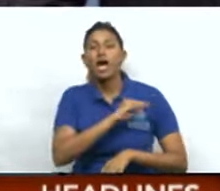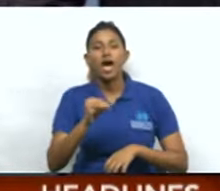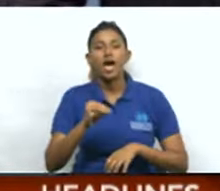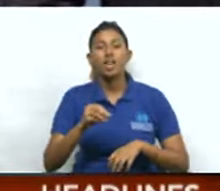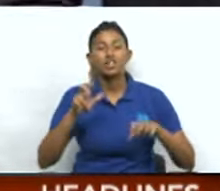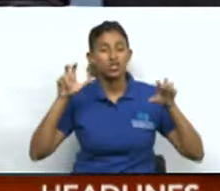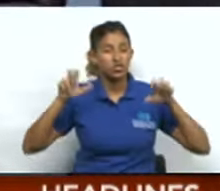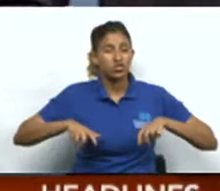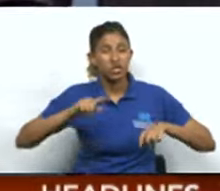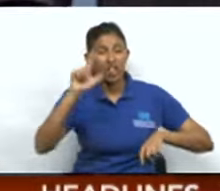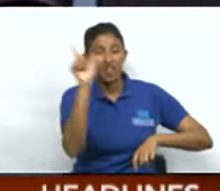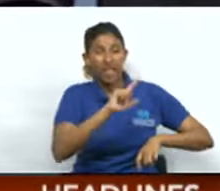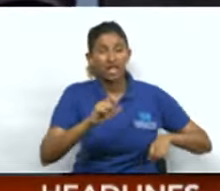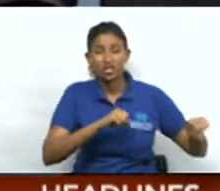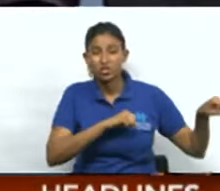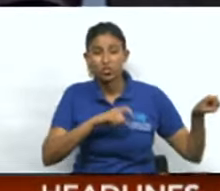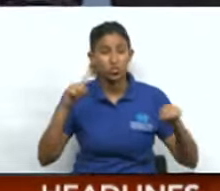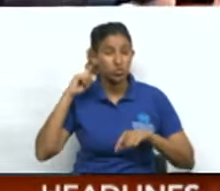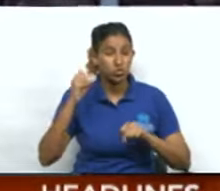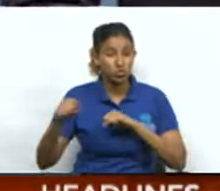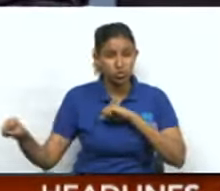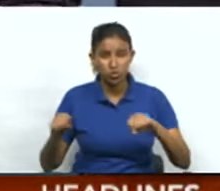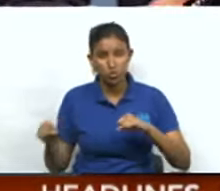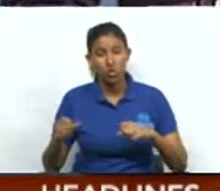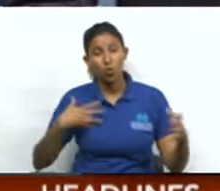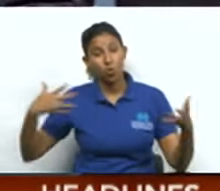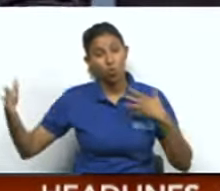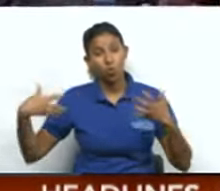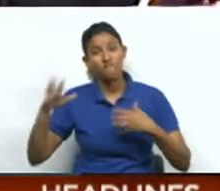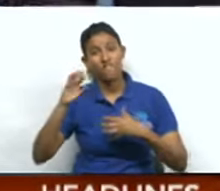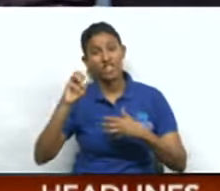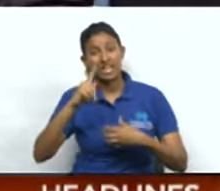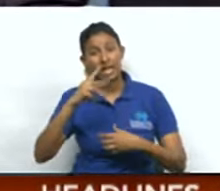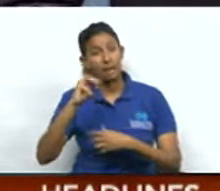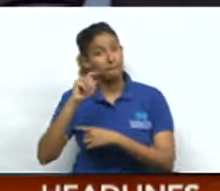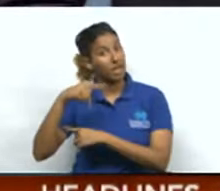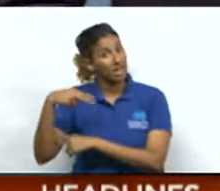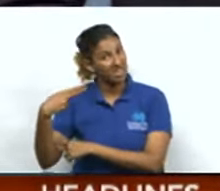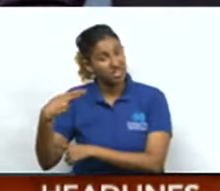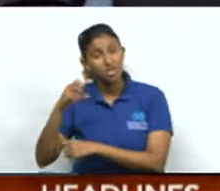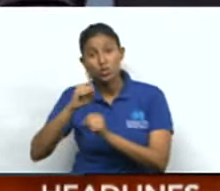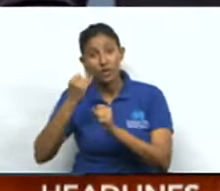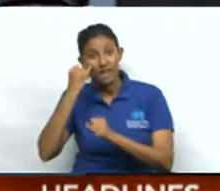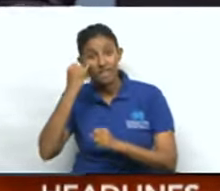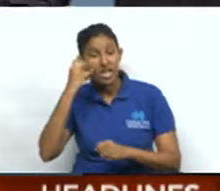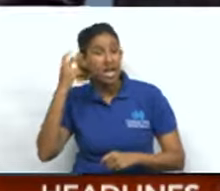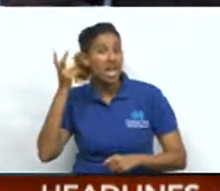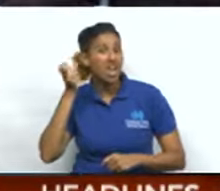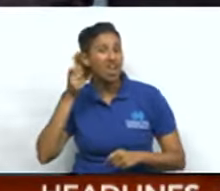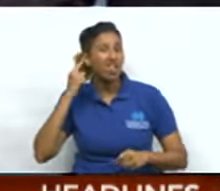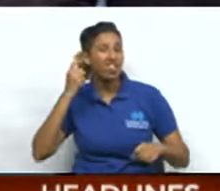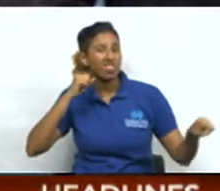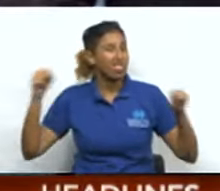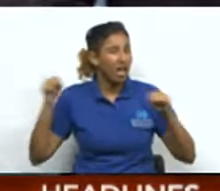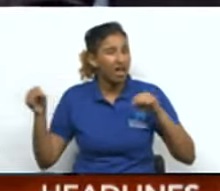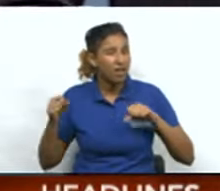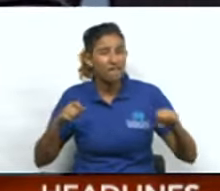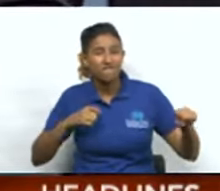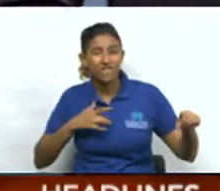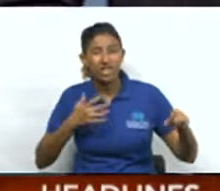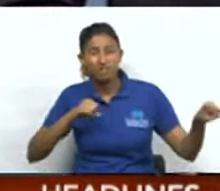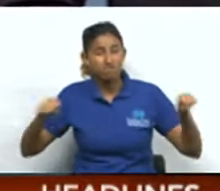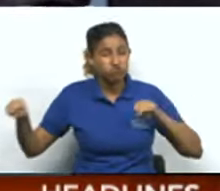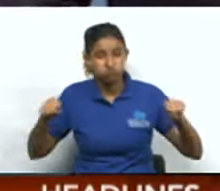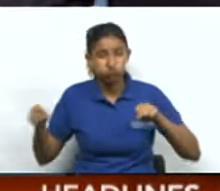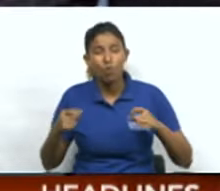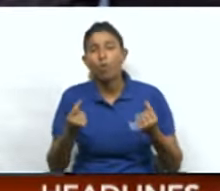as gusty winds up to 50 kilometers per hour. So when thunder roars, go indoors and watch out for those heavy showers causing that street and flash